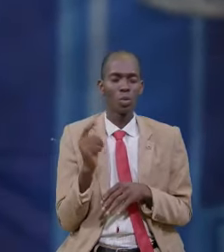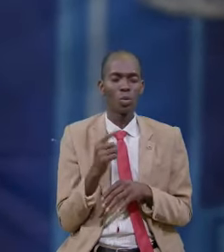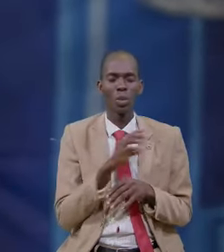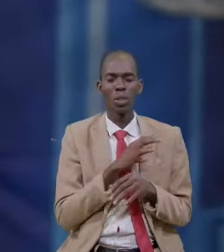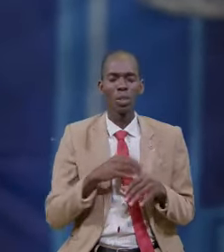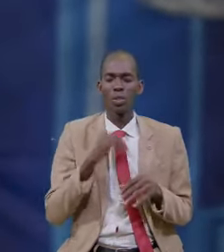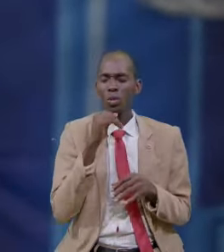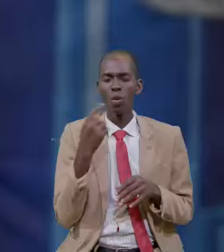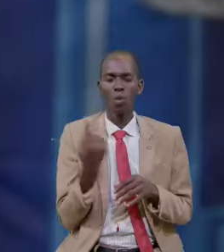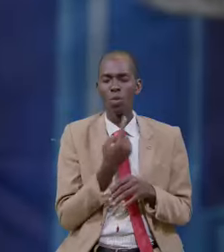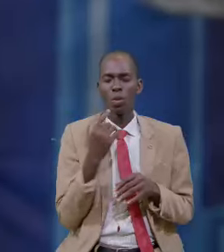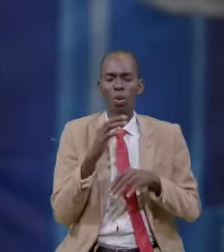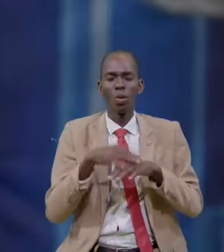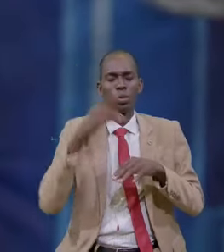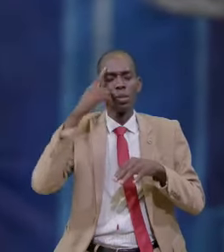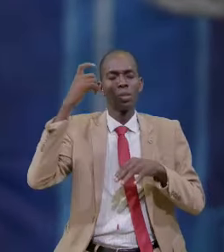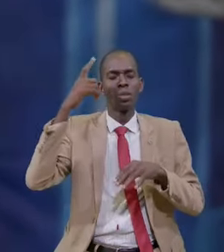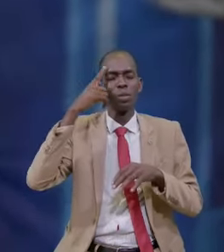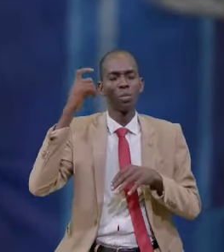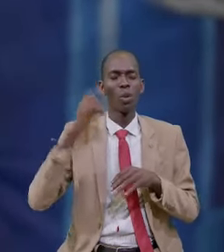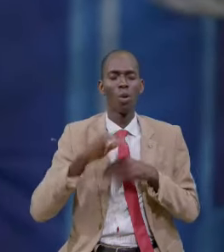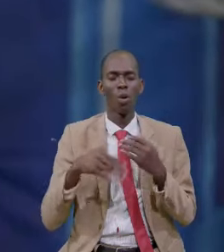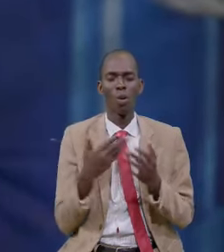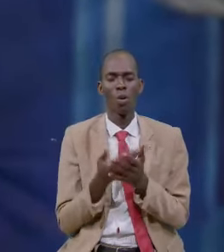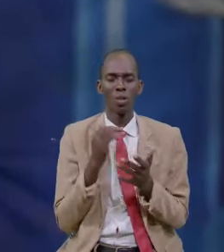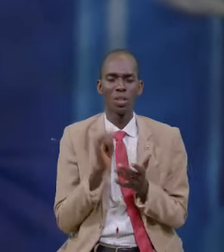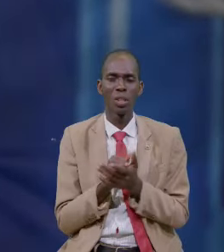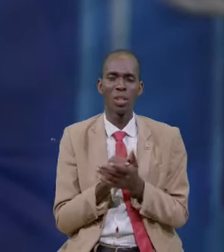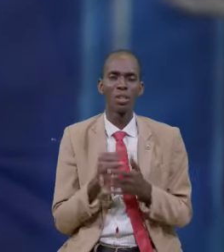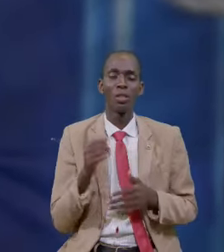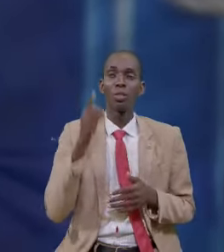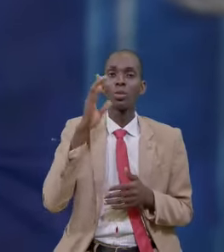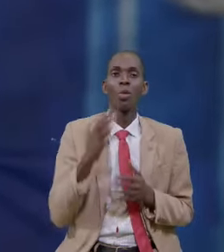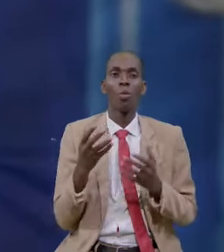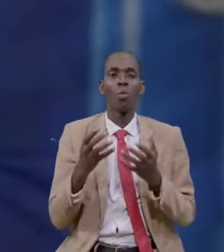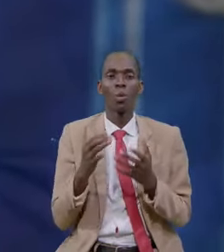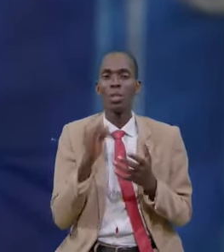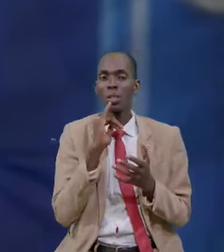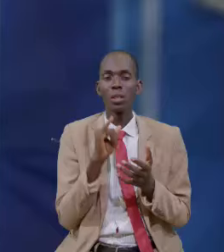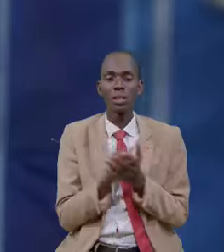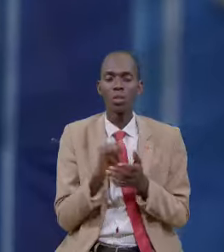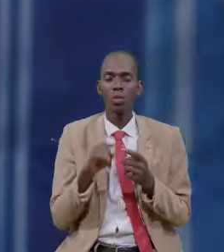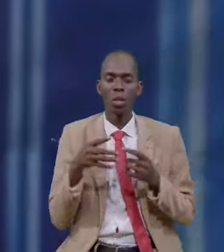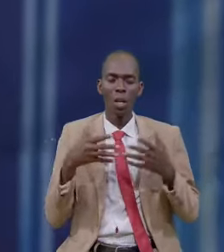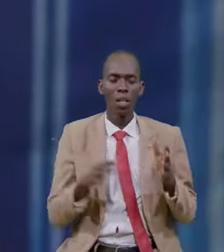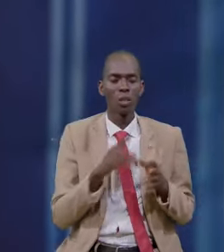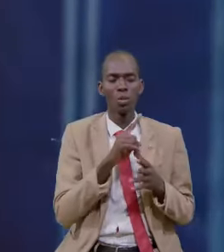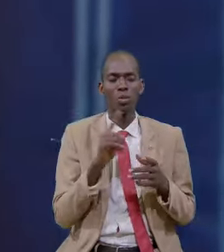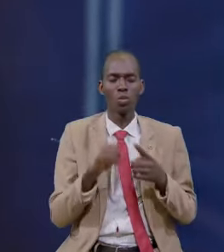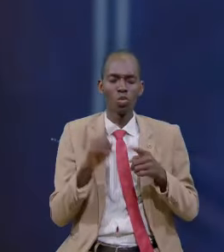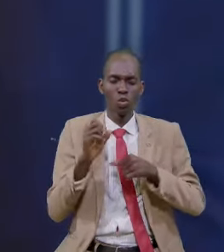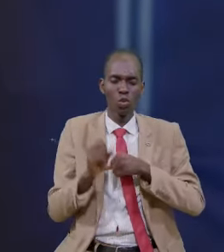in success. All he's interested in, let him suffer, let him die. And while you're suffering sickness,